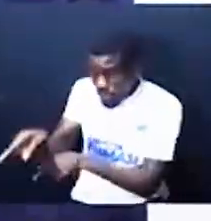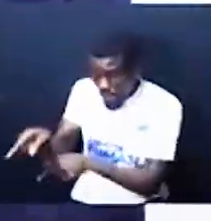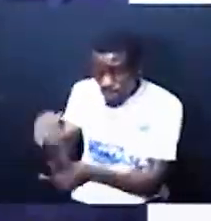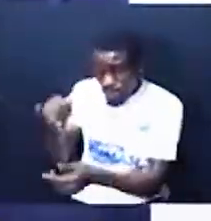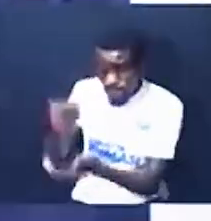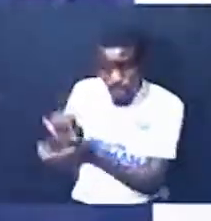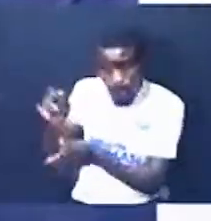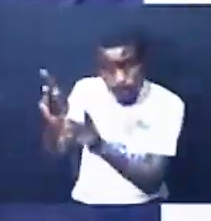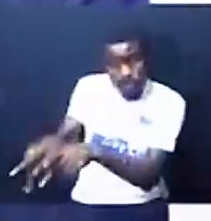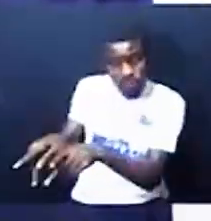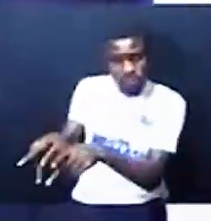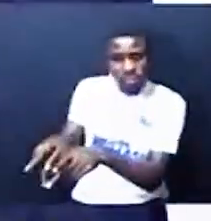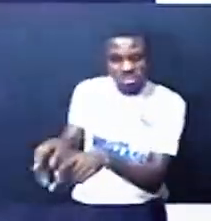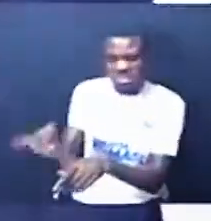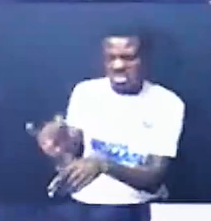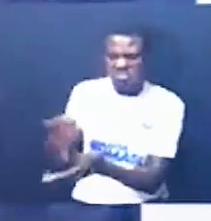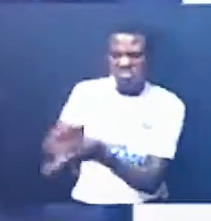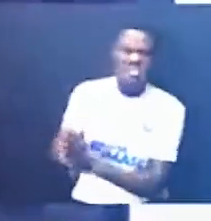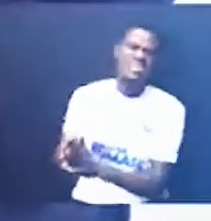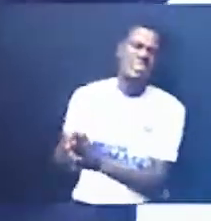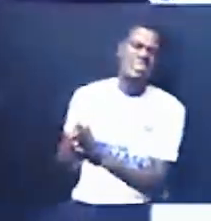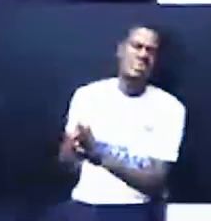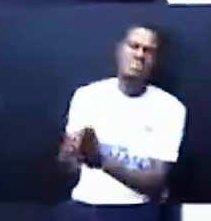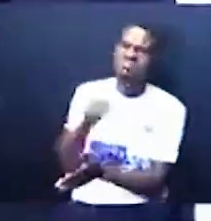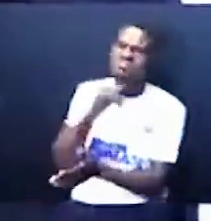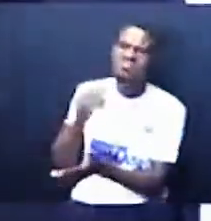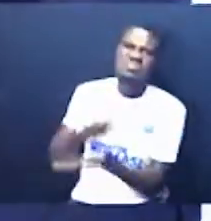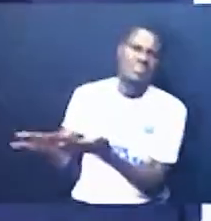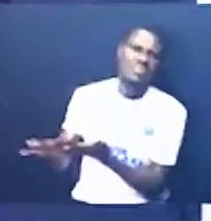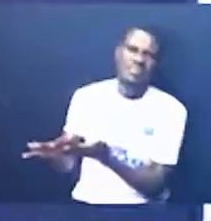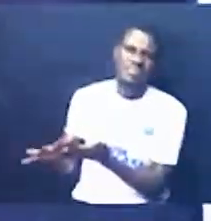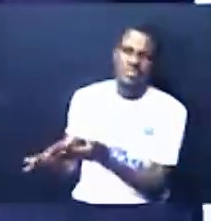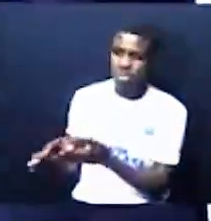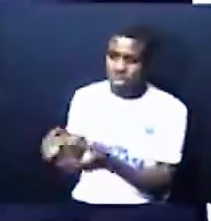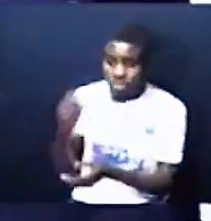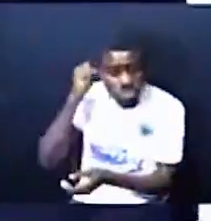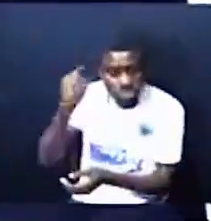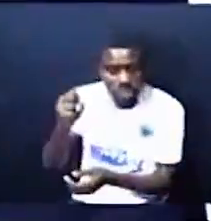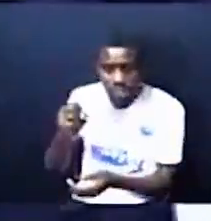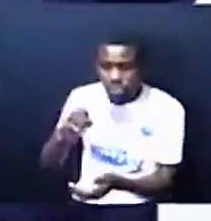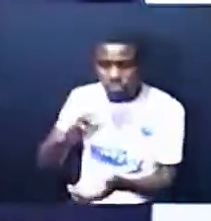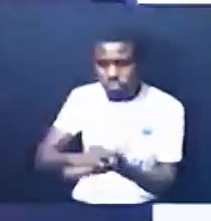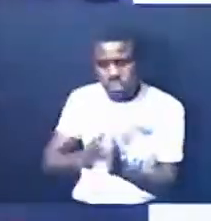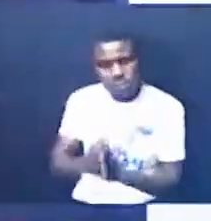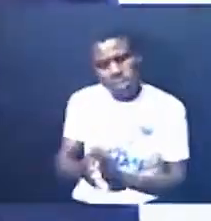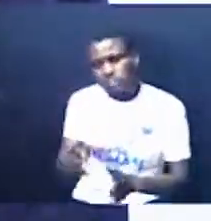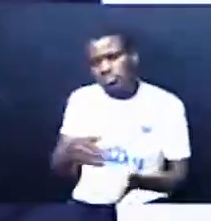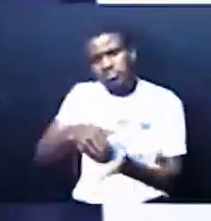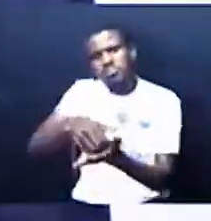should be very weak. Now because of the 12 years of bleeding. I